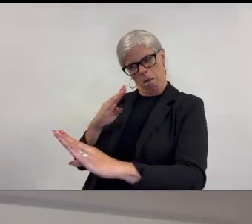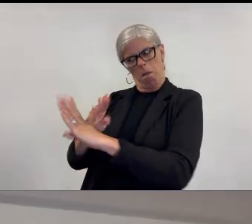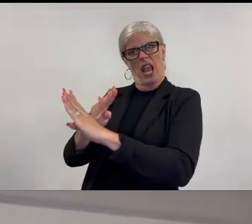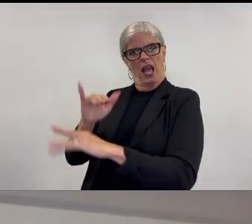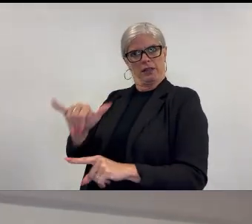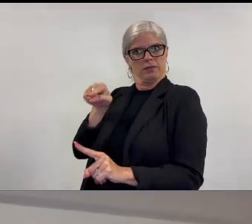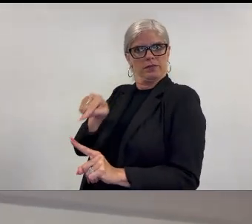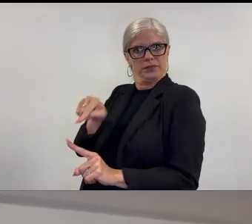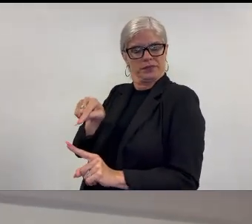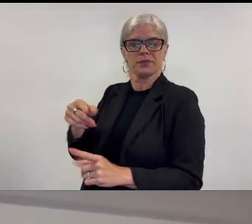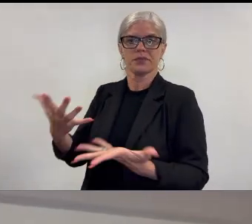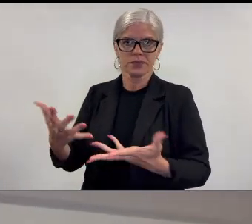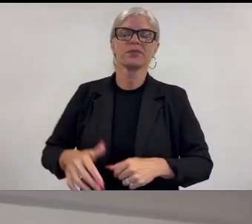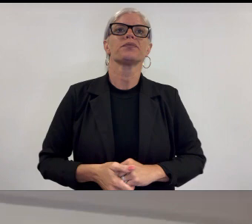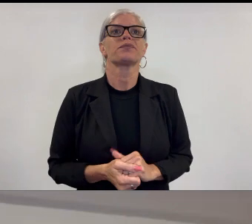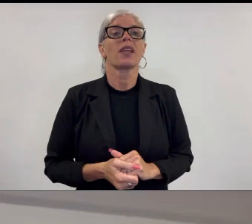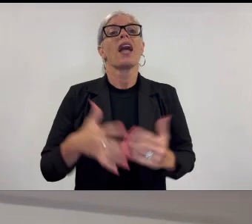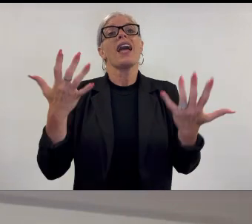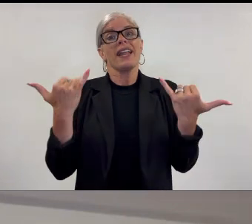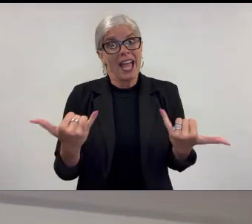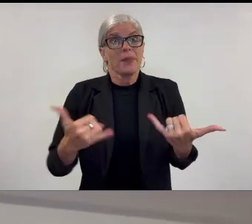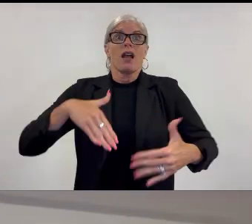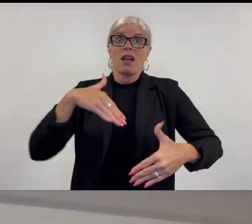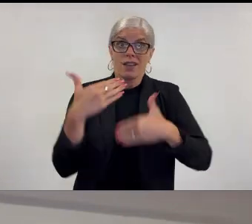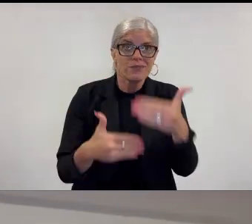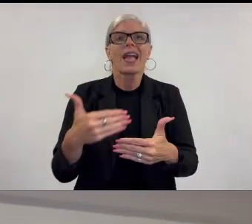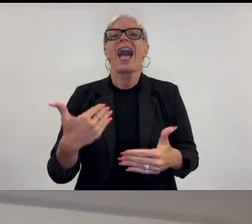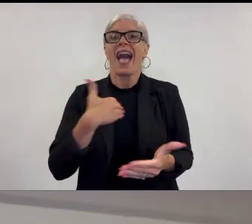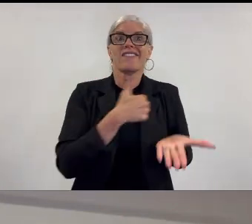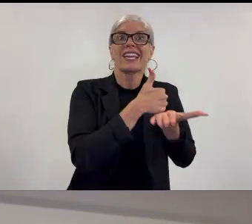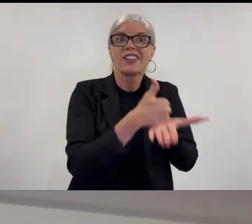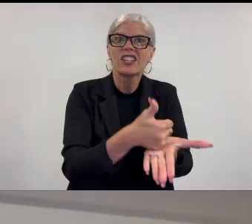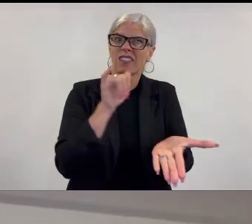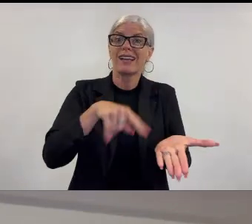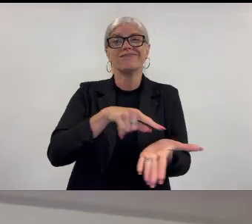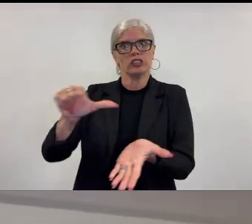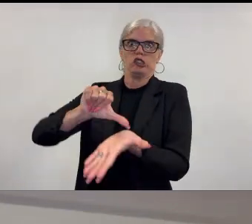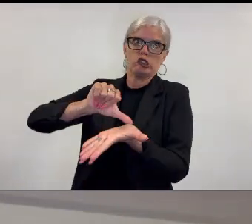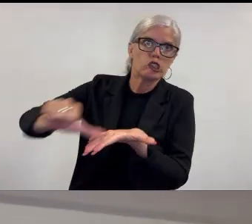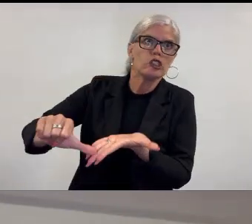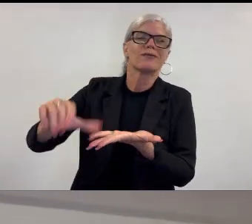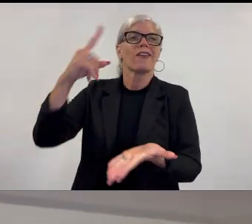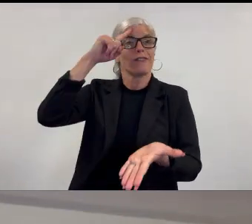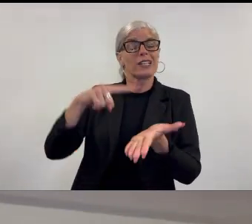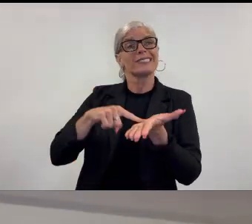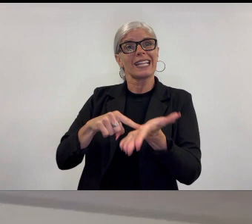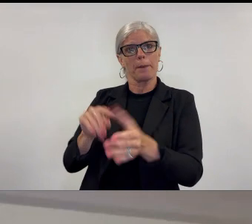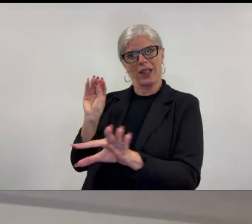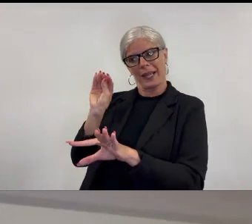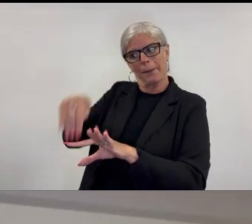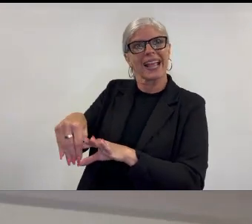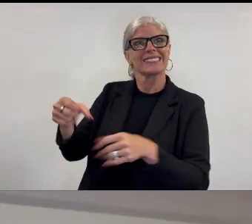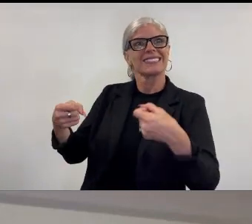implanted stimulator, although I'm going to say that the implanted stimulator for pain does not work very well